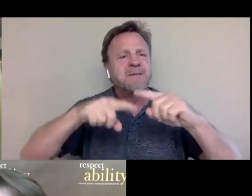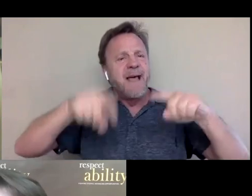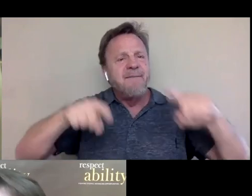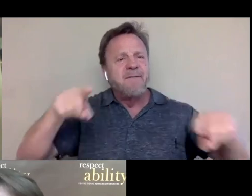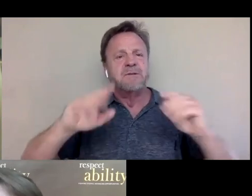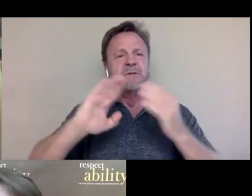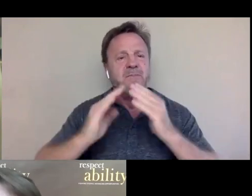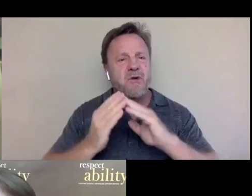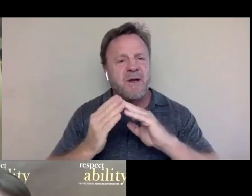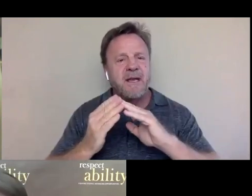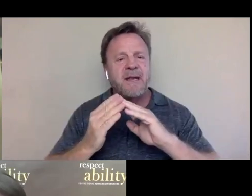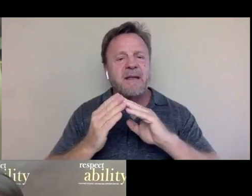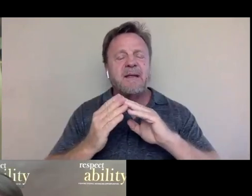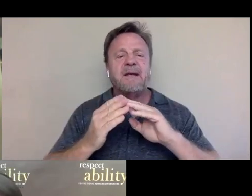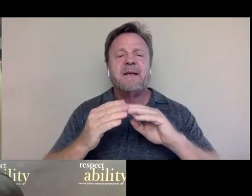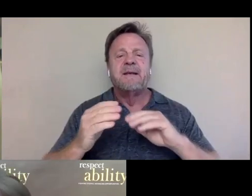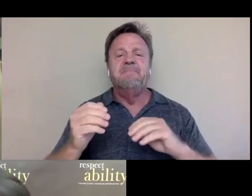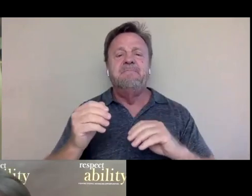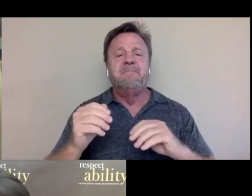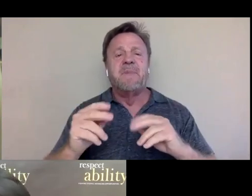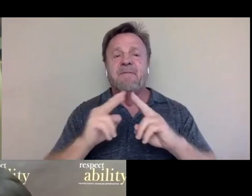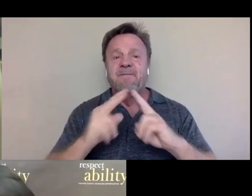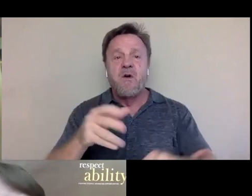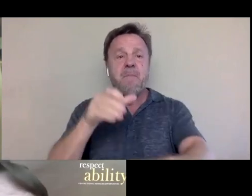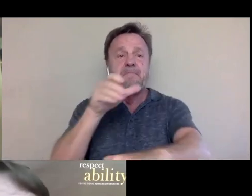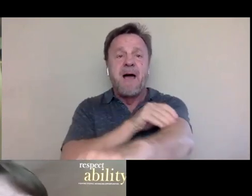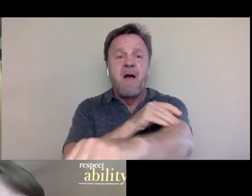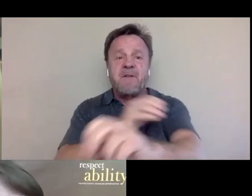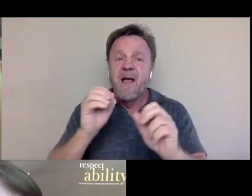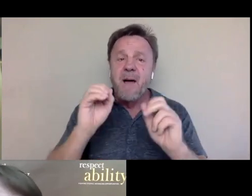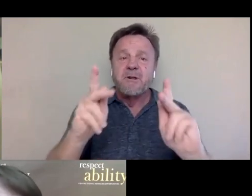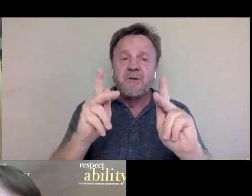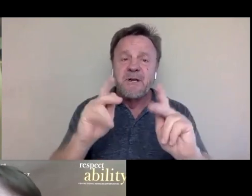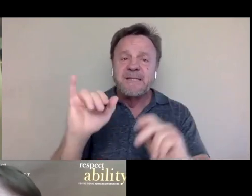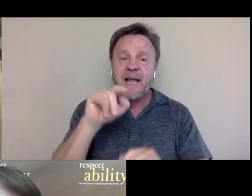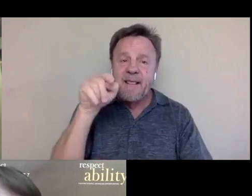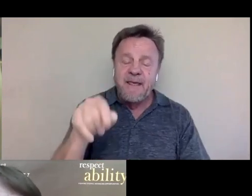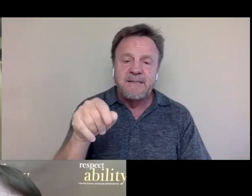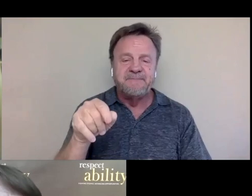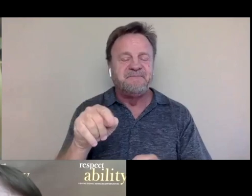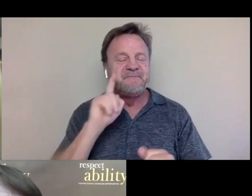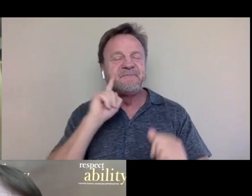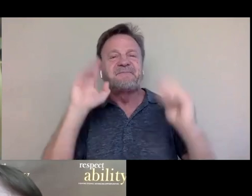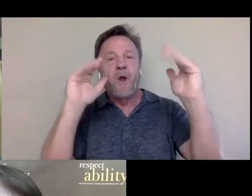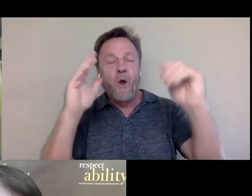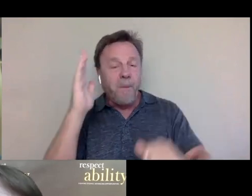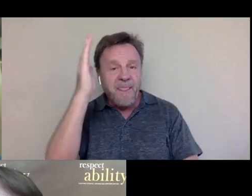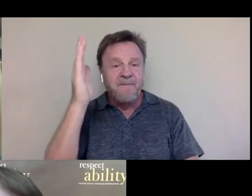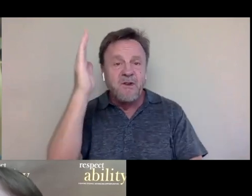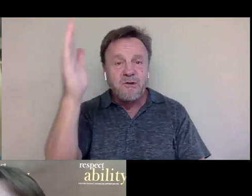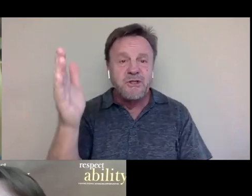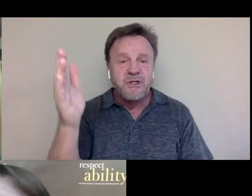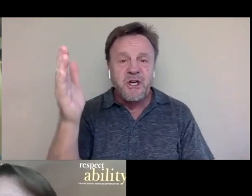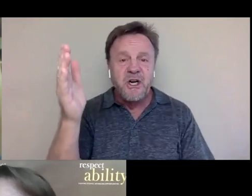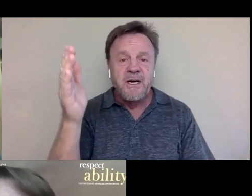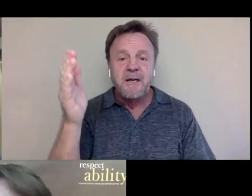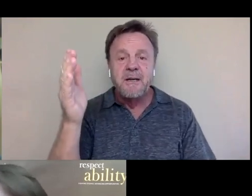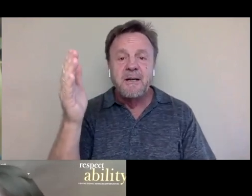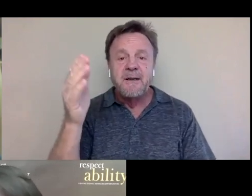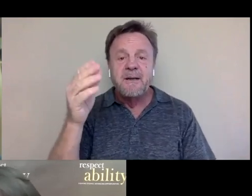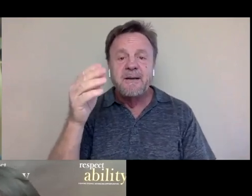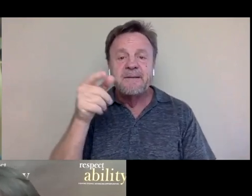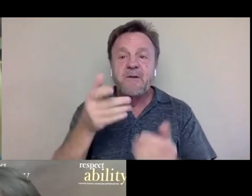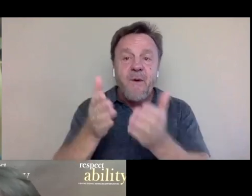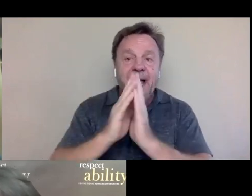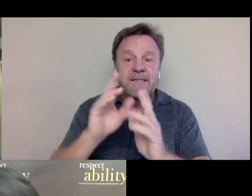community on very powerful opportunities like this. So I hope in the future, you ask a person